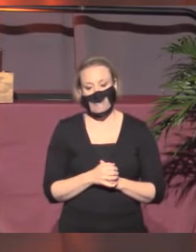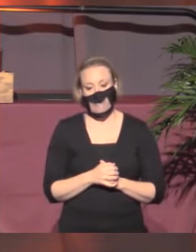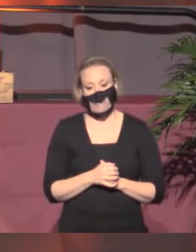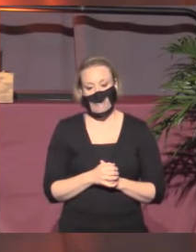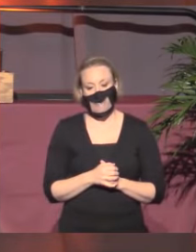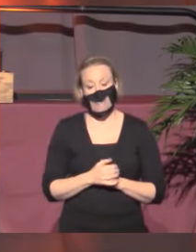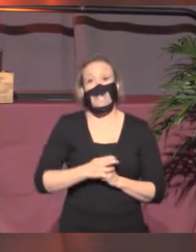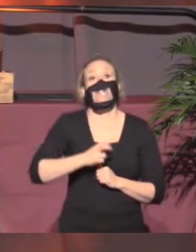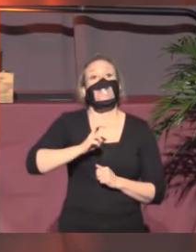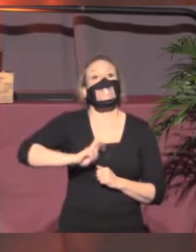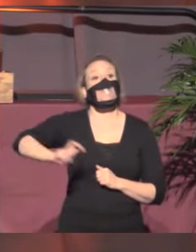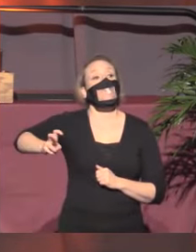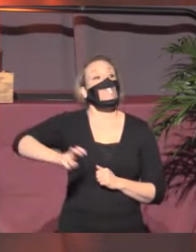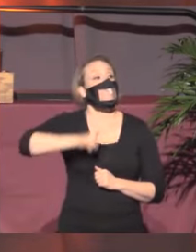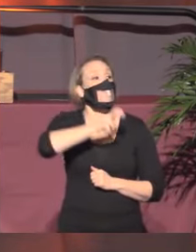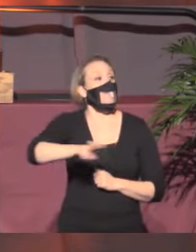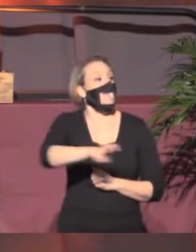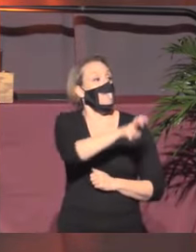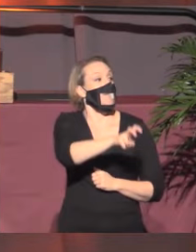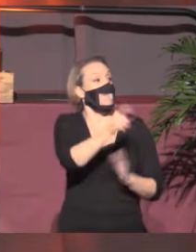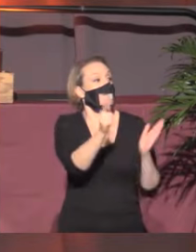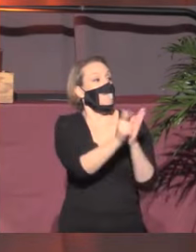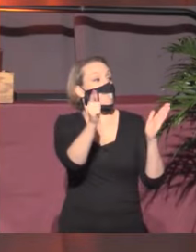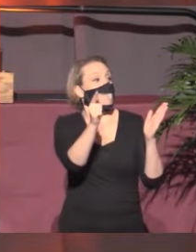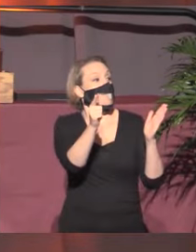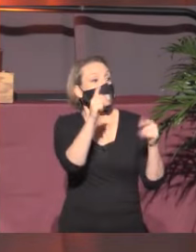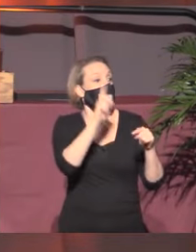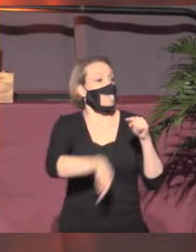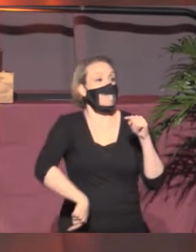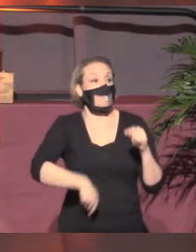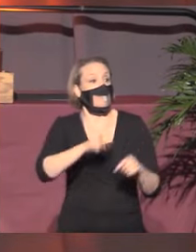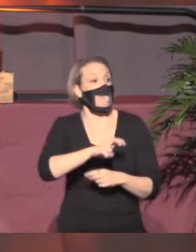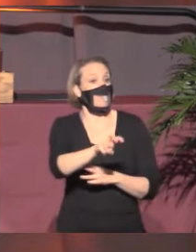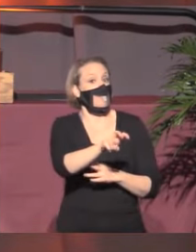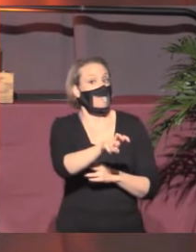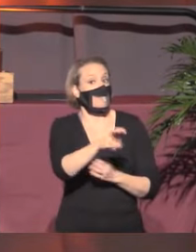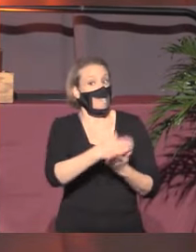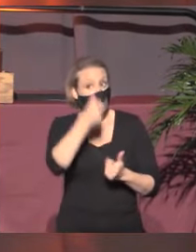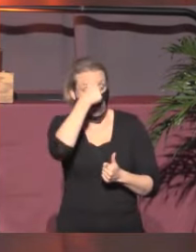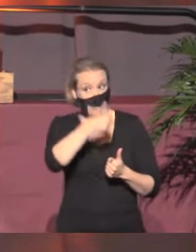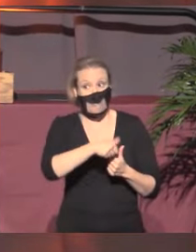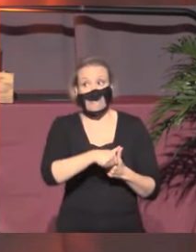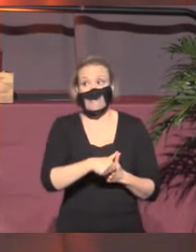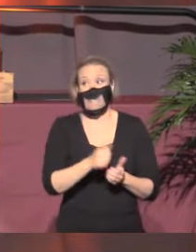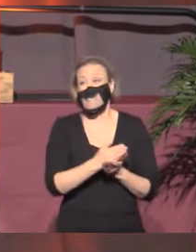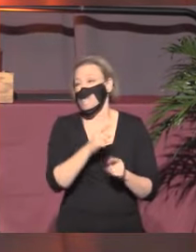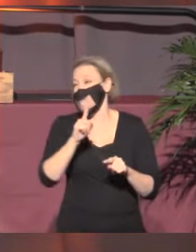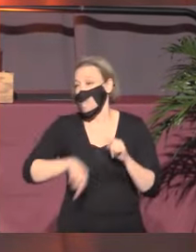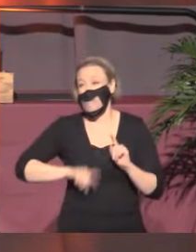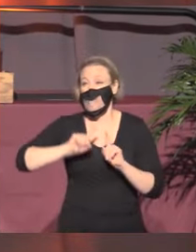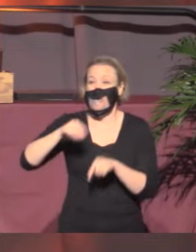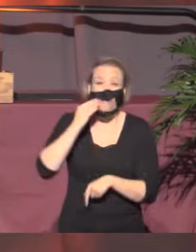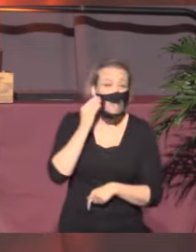ban occurred. Some of you probably remember that. Some of you couldn't go home. Some of you didn't know when